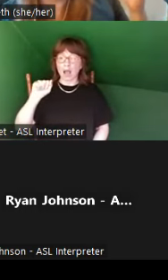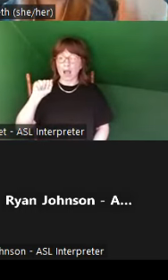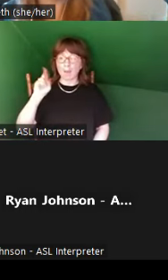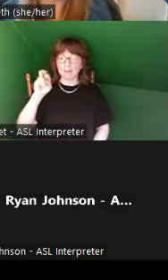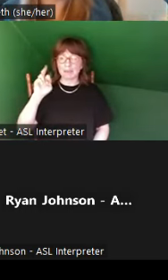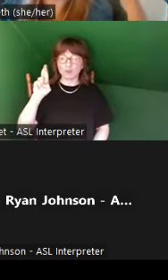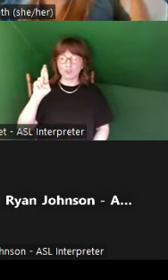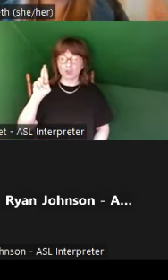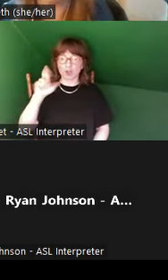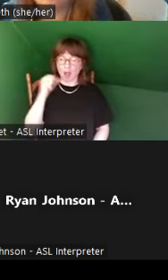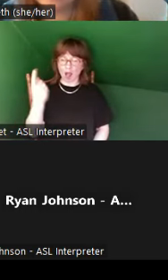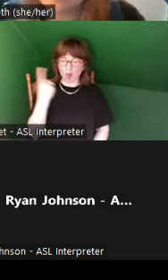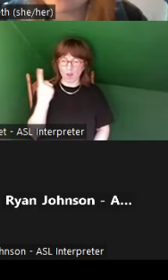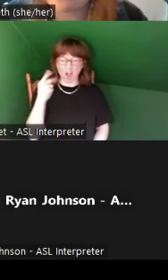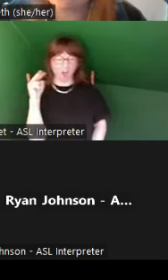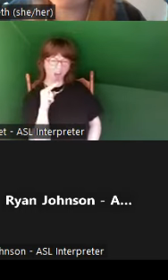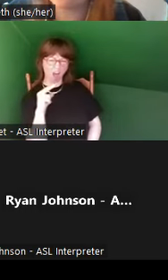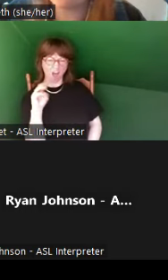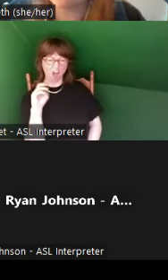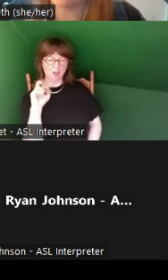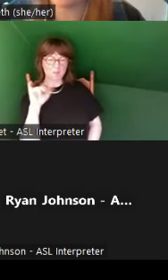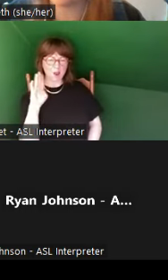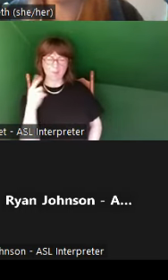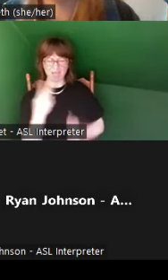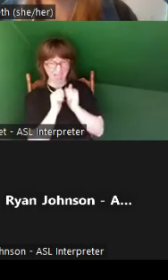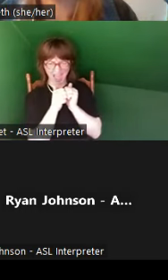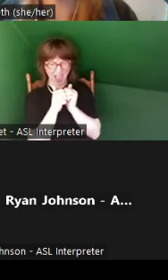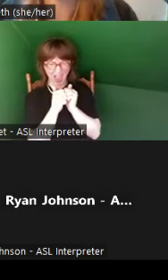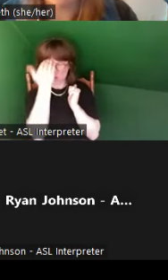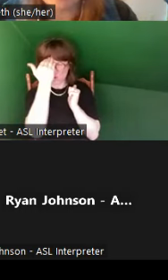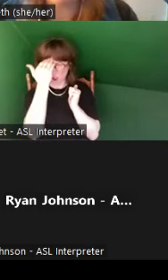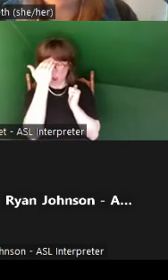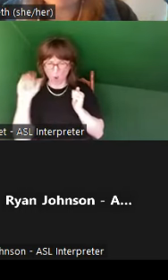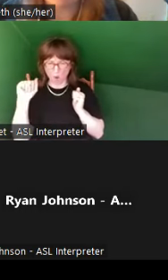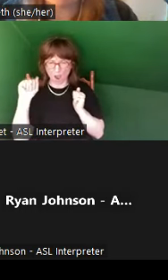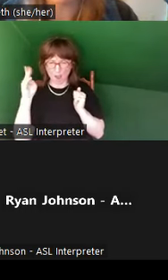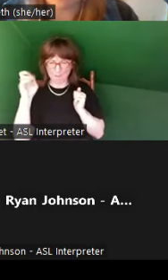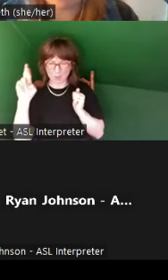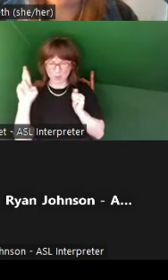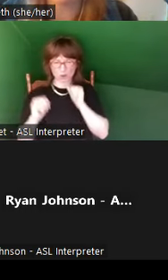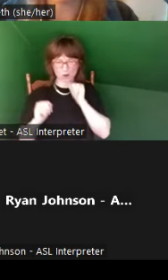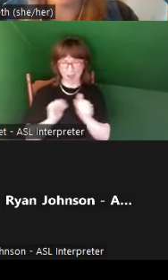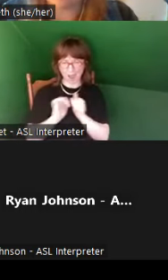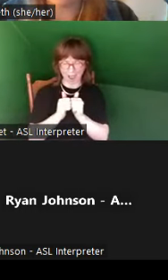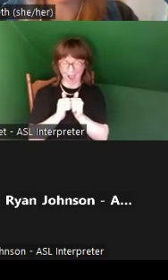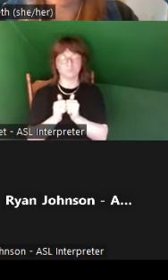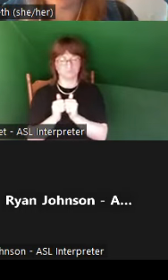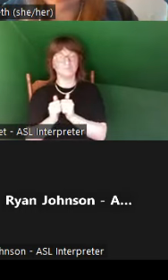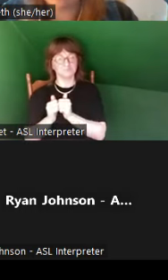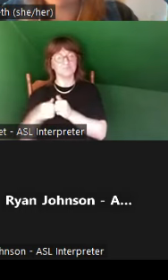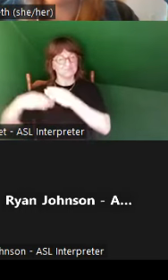we tell? How do you know that this person is an abuser or not? Well, there are a lot of questions that you can ask to